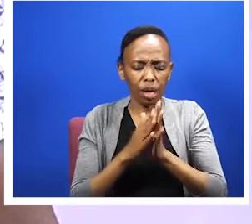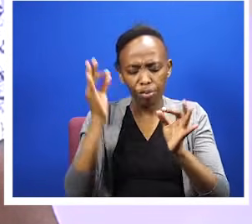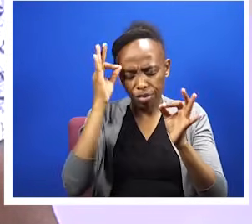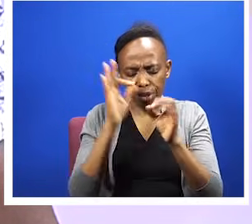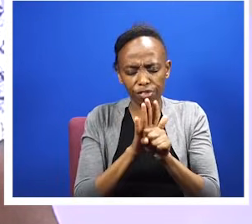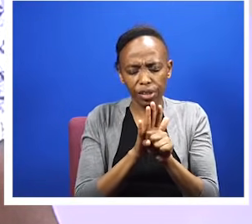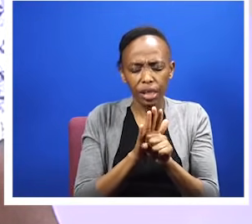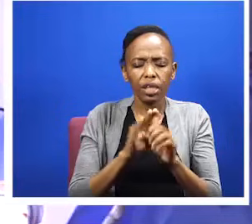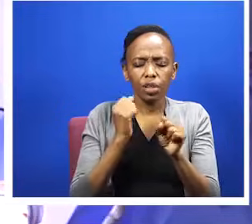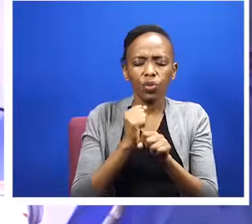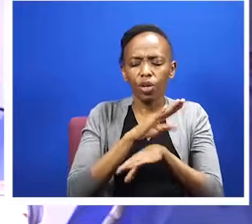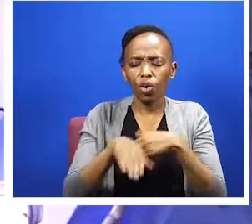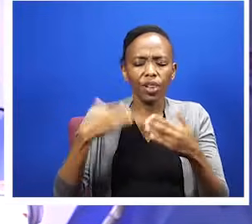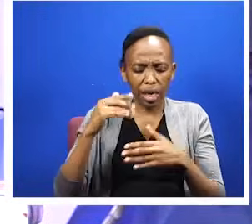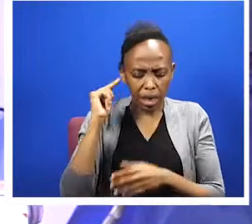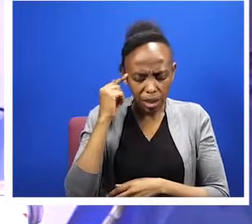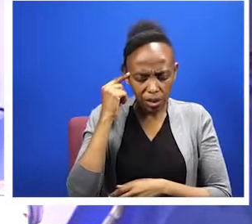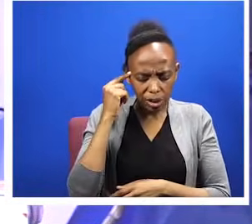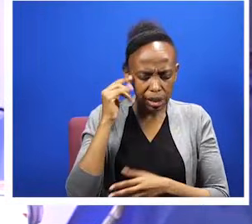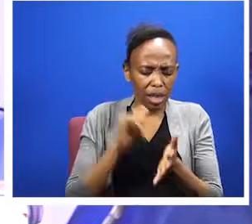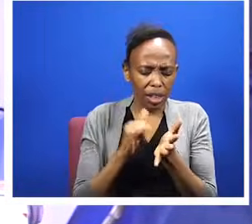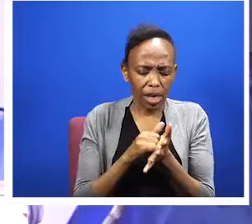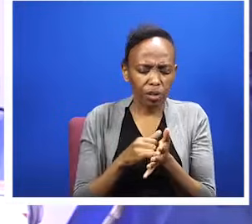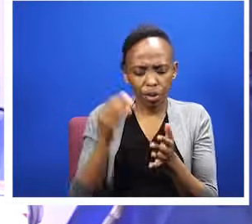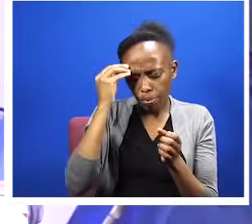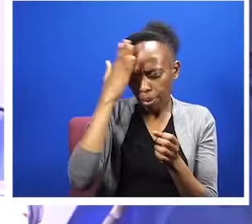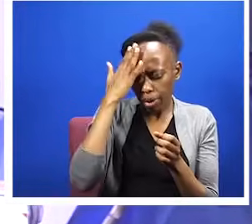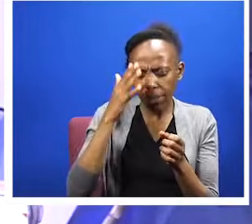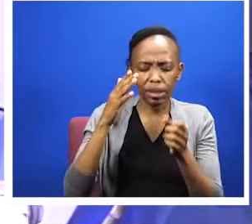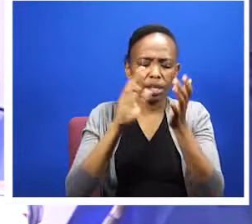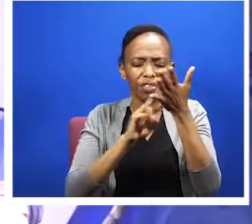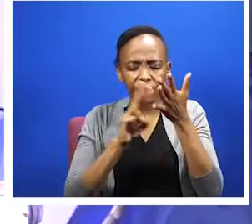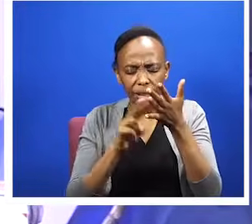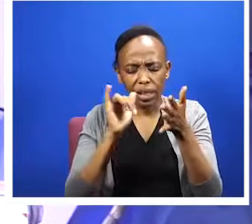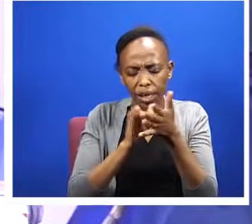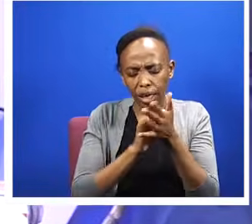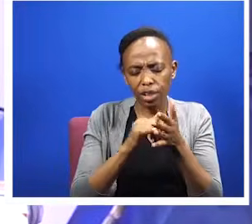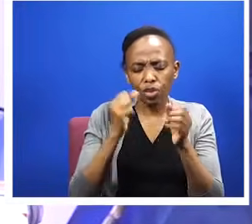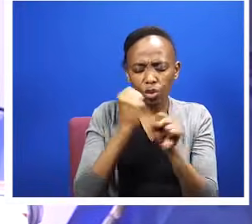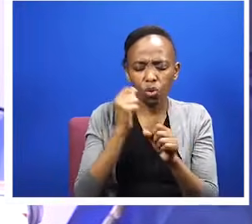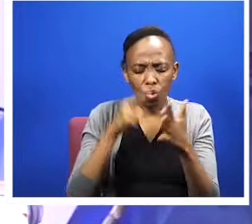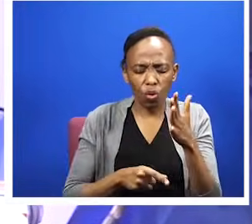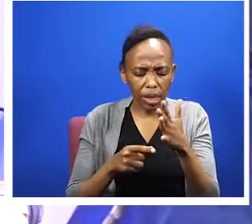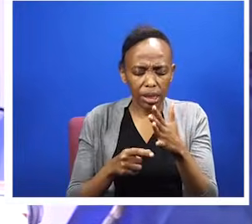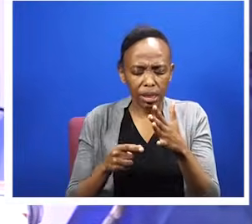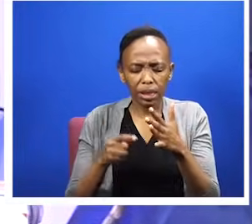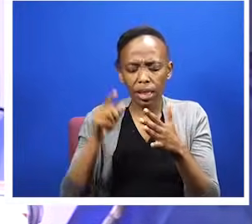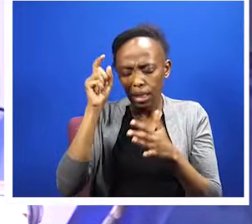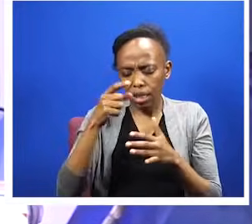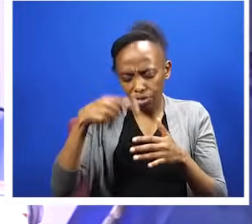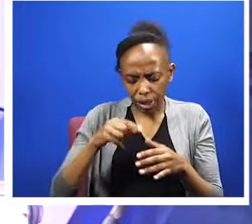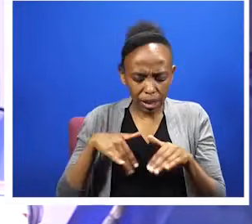doing all the daily reflection, that you are going to memorize the scriptures, that you are going to do what we are supposed to do and